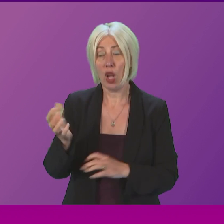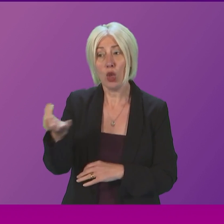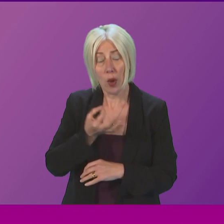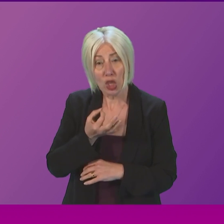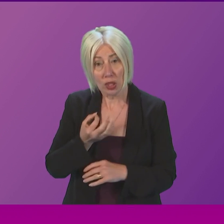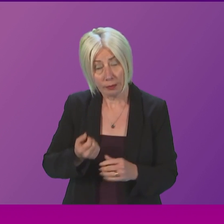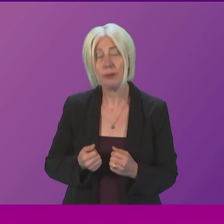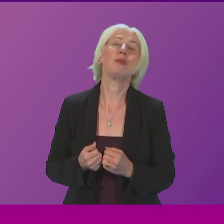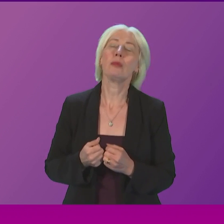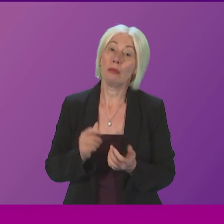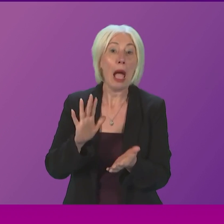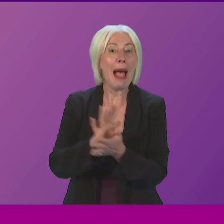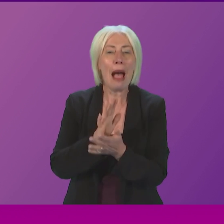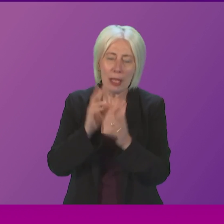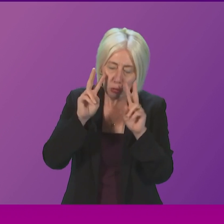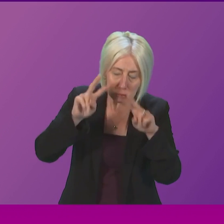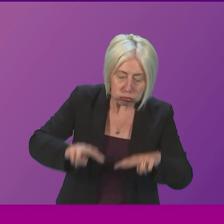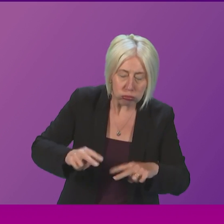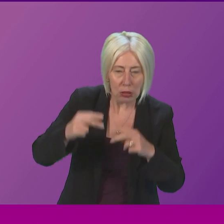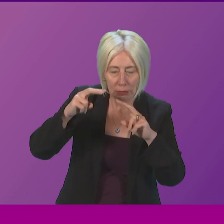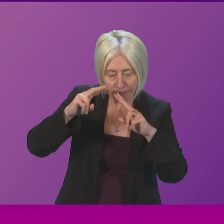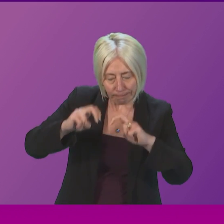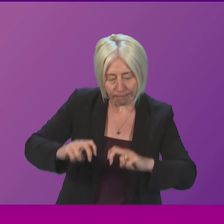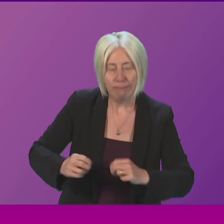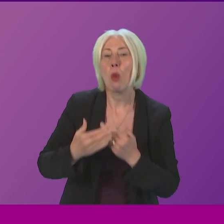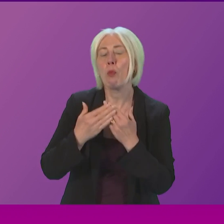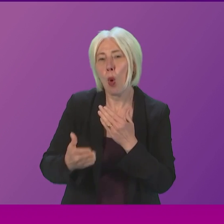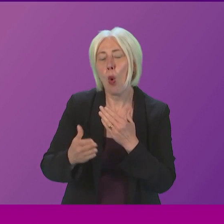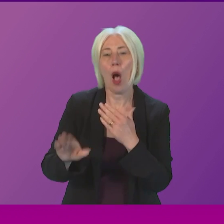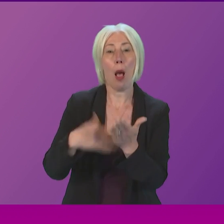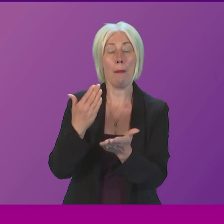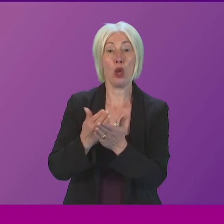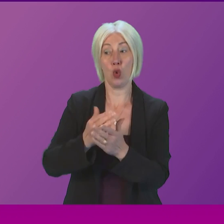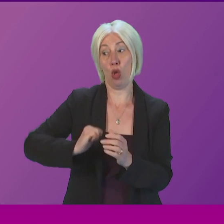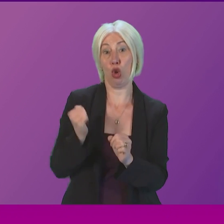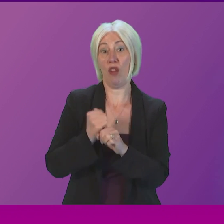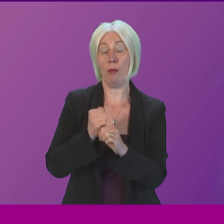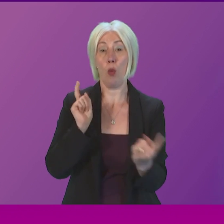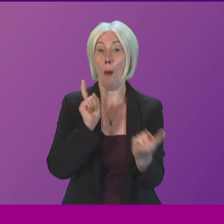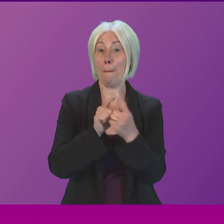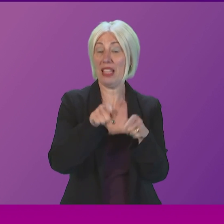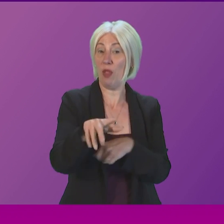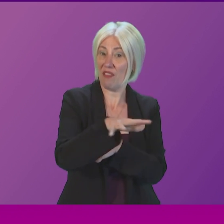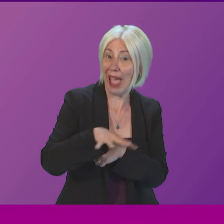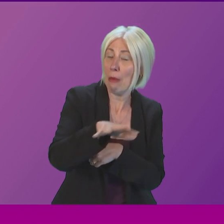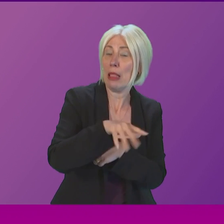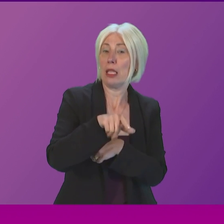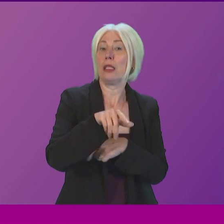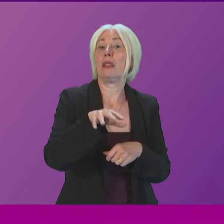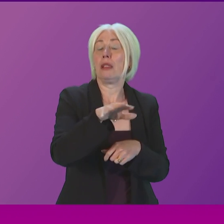question, and I'm happy to look at the case in more detail. And of course, I'll ensure that the Government meets with those families that have been